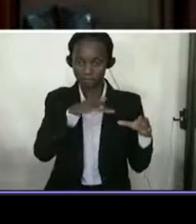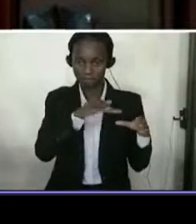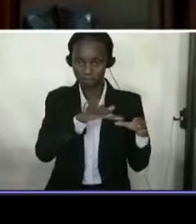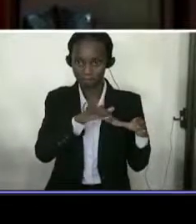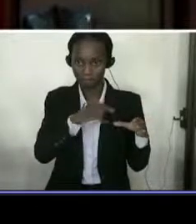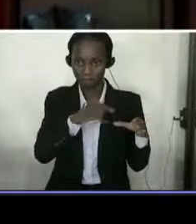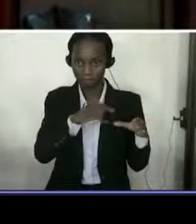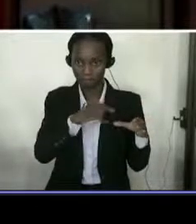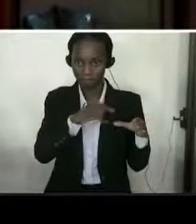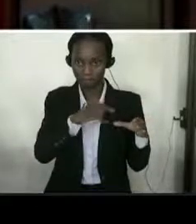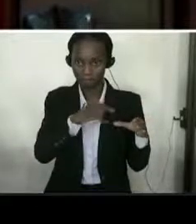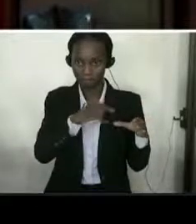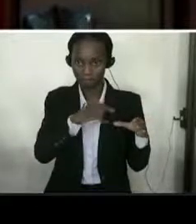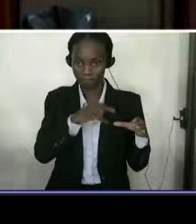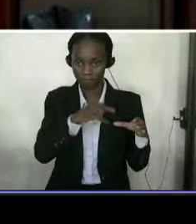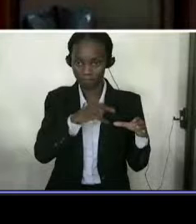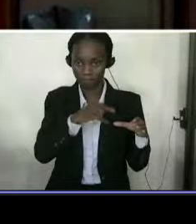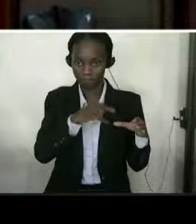No longer there.